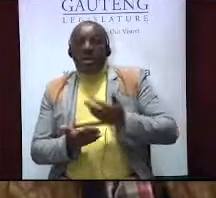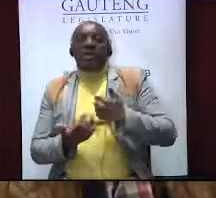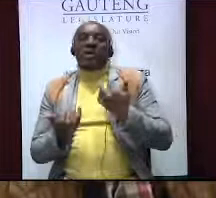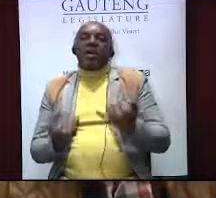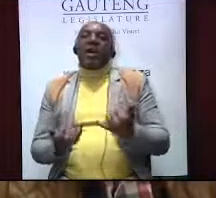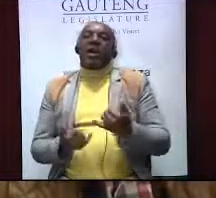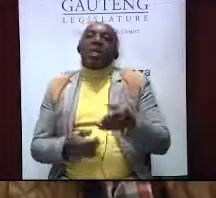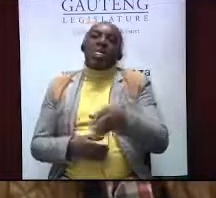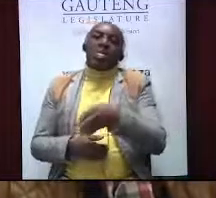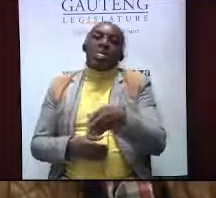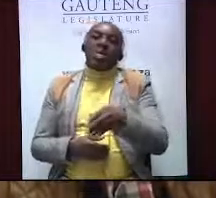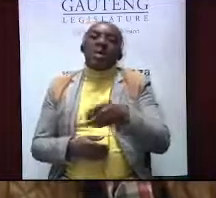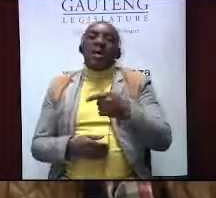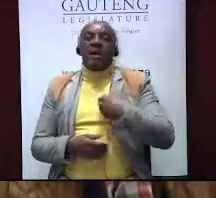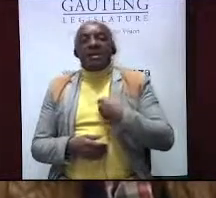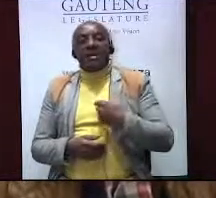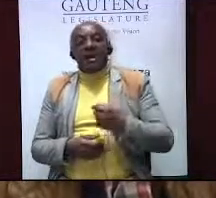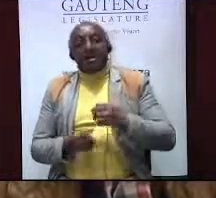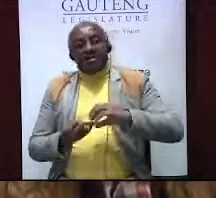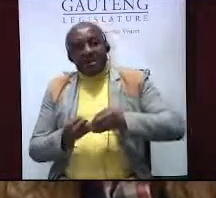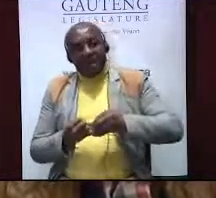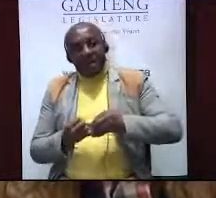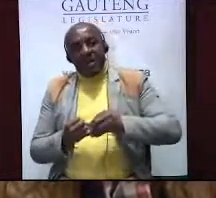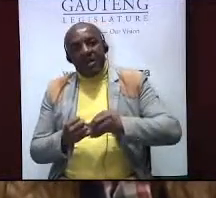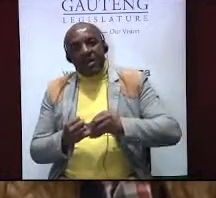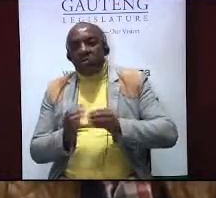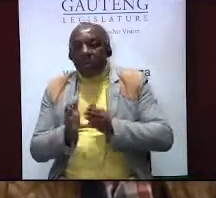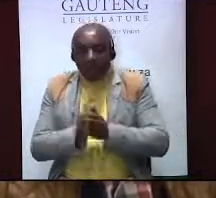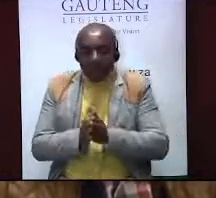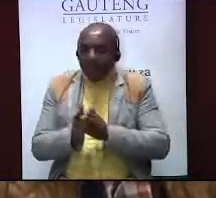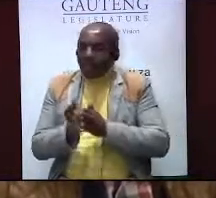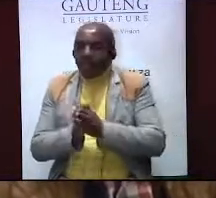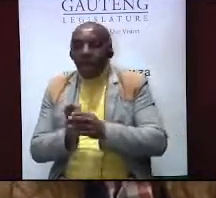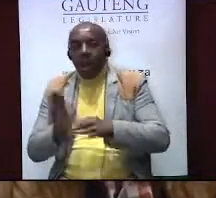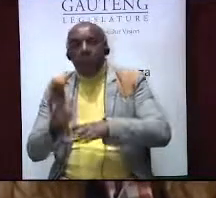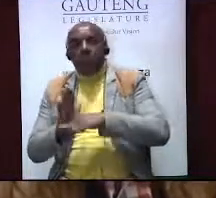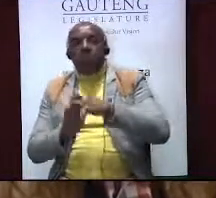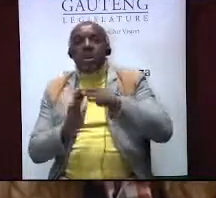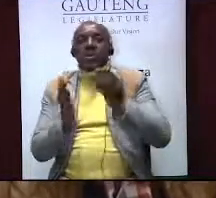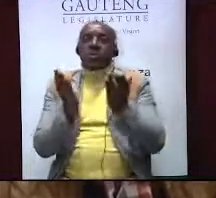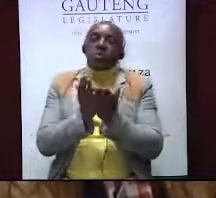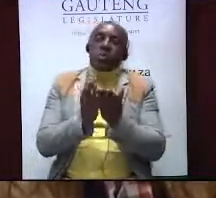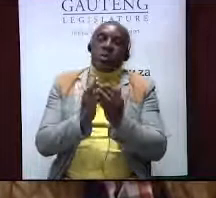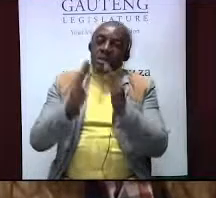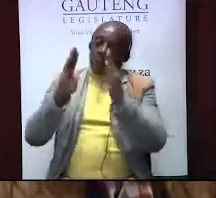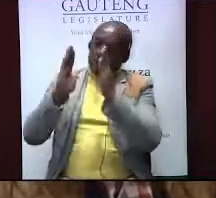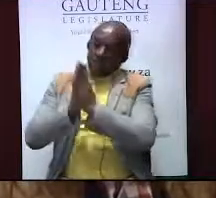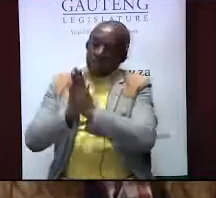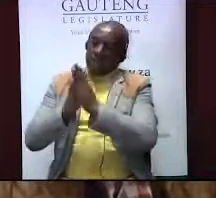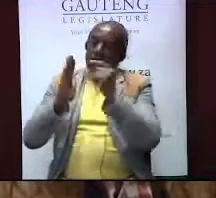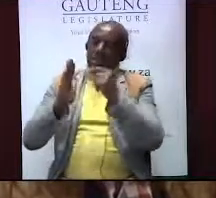programme ko kerekeng ko sekolong. Yanong programme eo ke ra gore